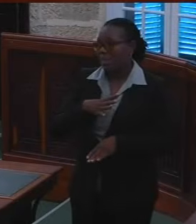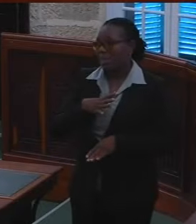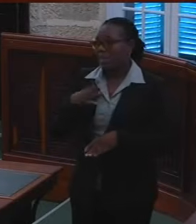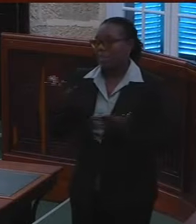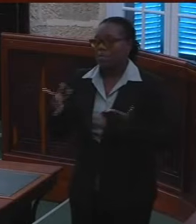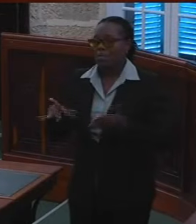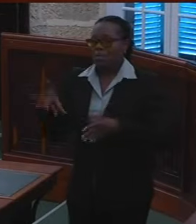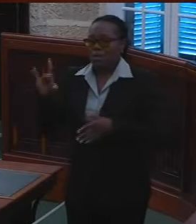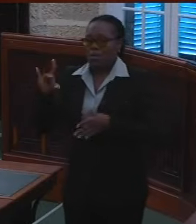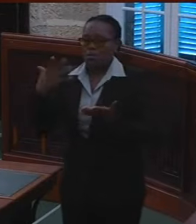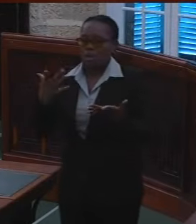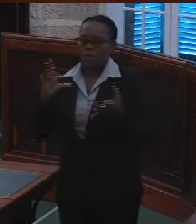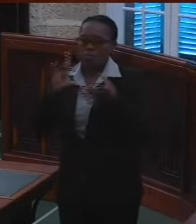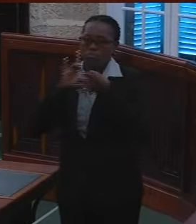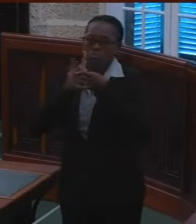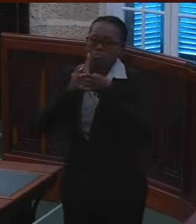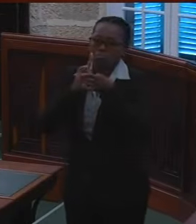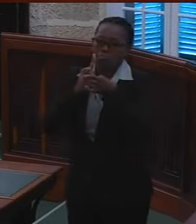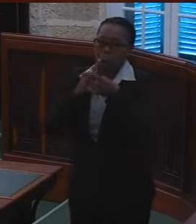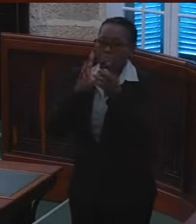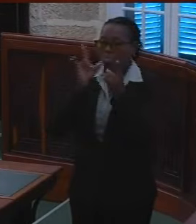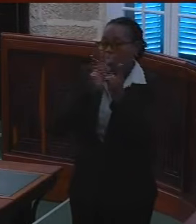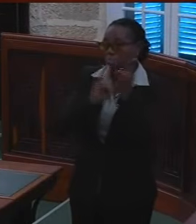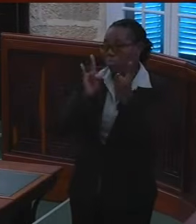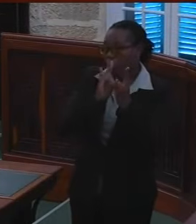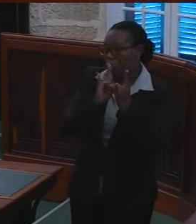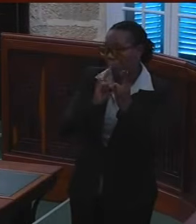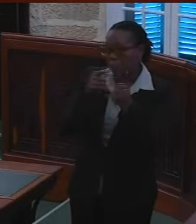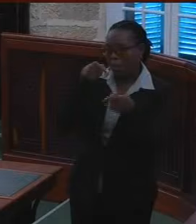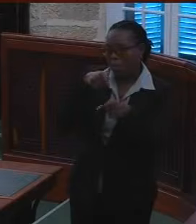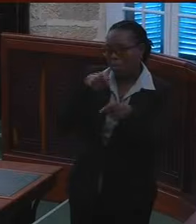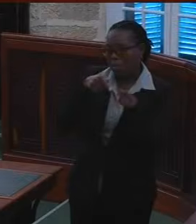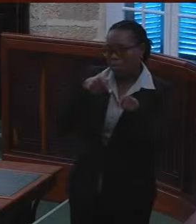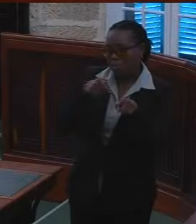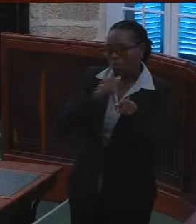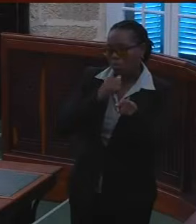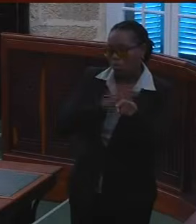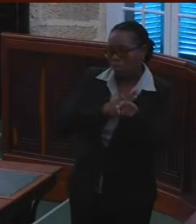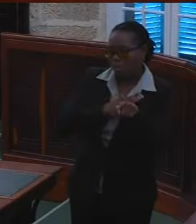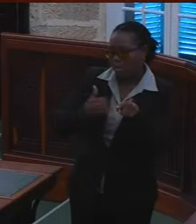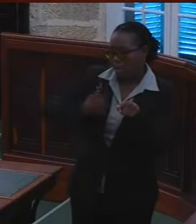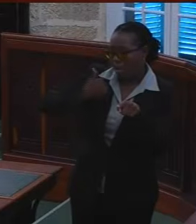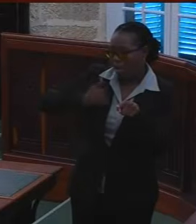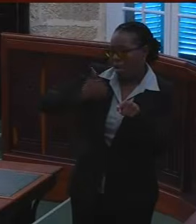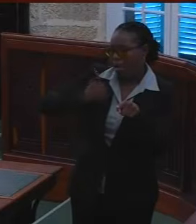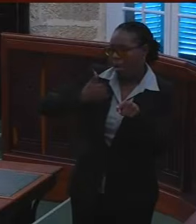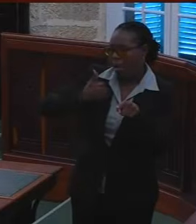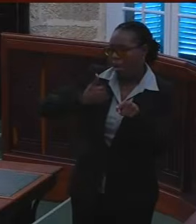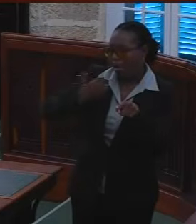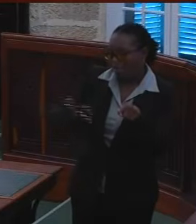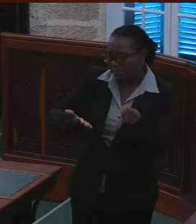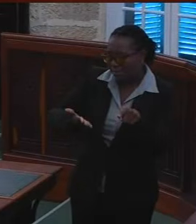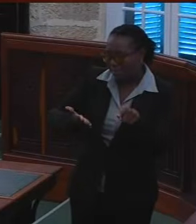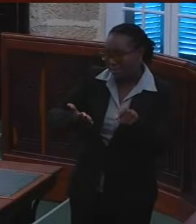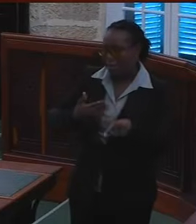a relationship with somebody who is significantly younger, and it seems to be in the impressions of the